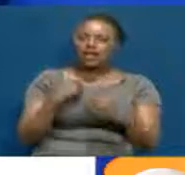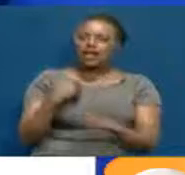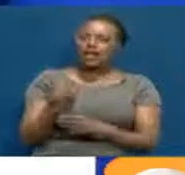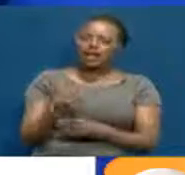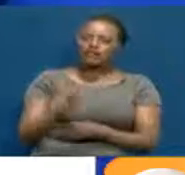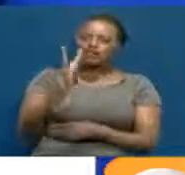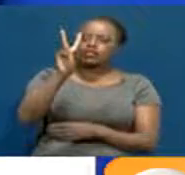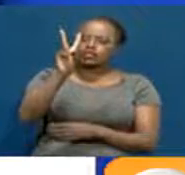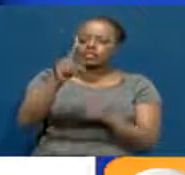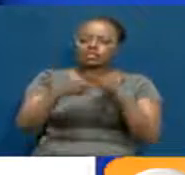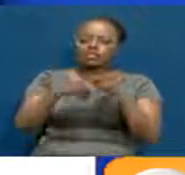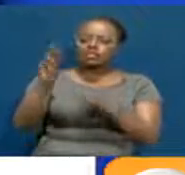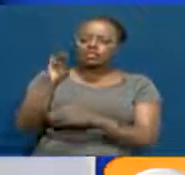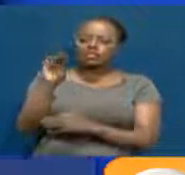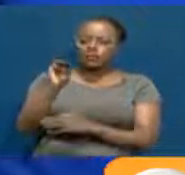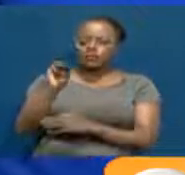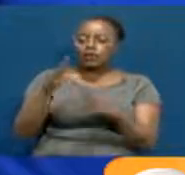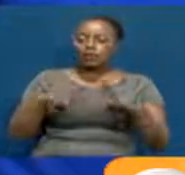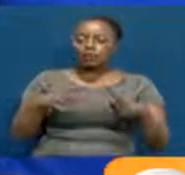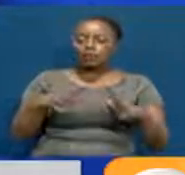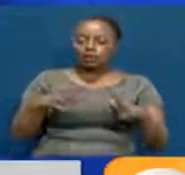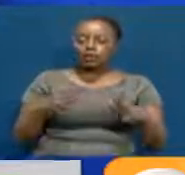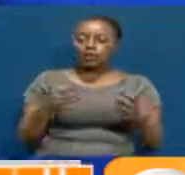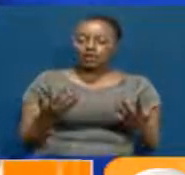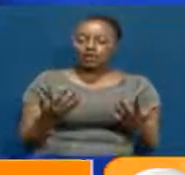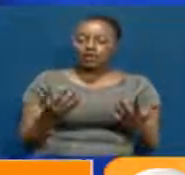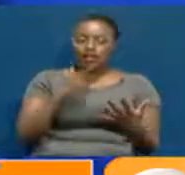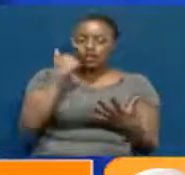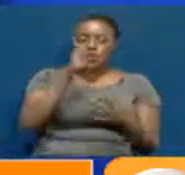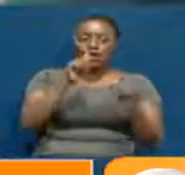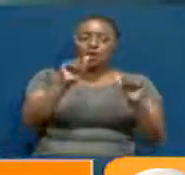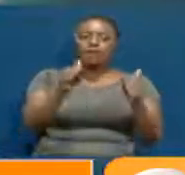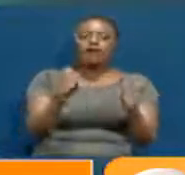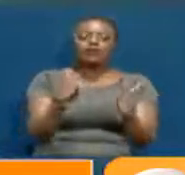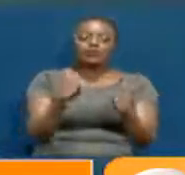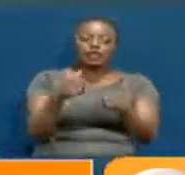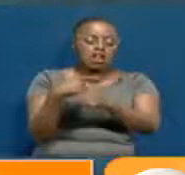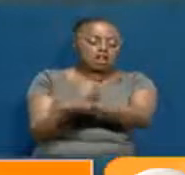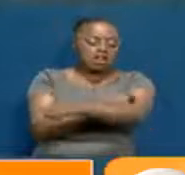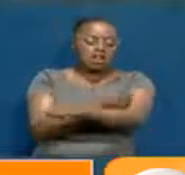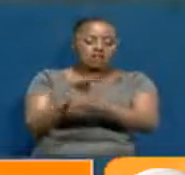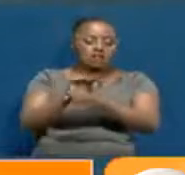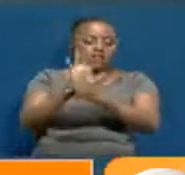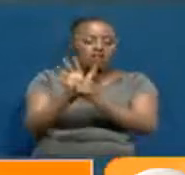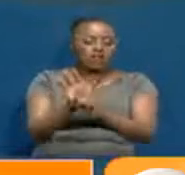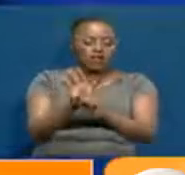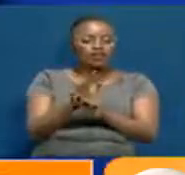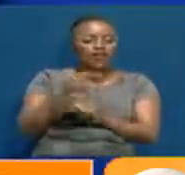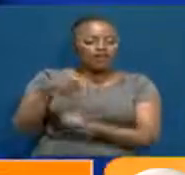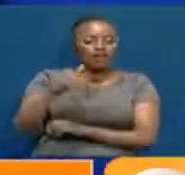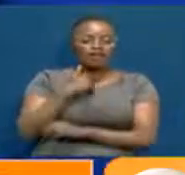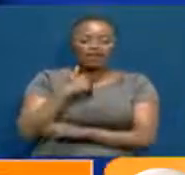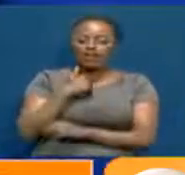milioni 26, 26 million Kenyans ambao bado hawajapata chanjo. We have